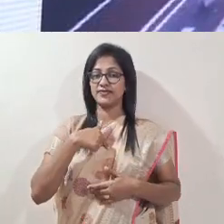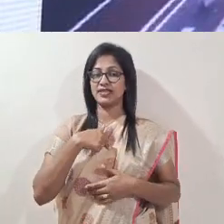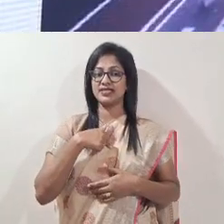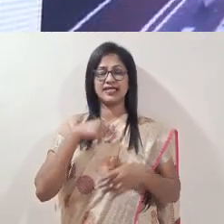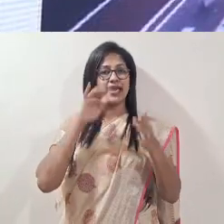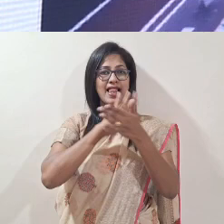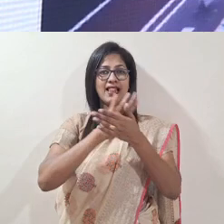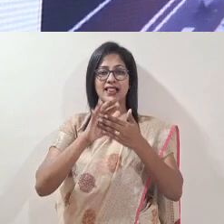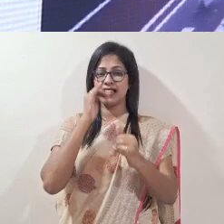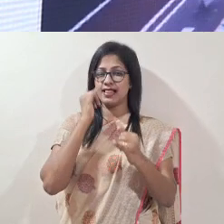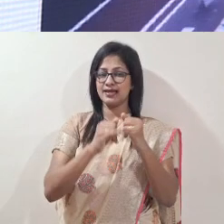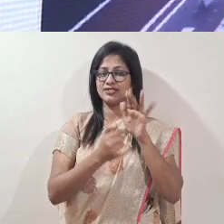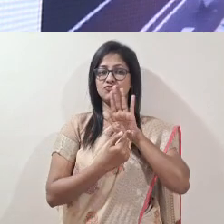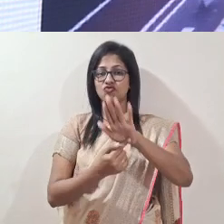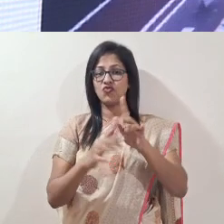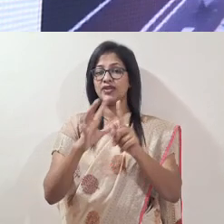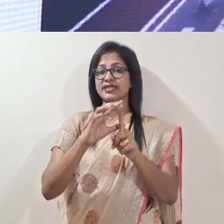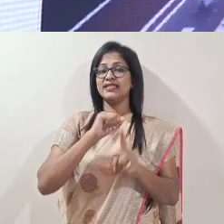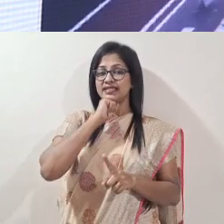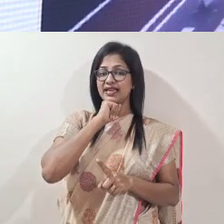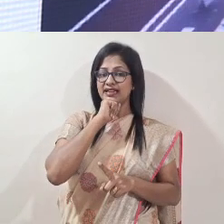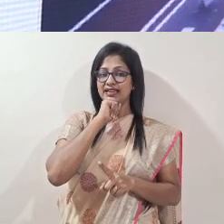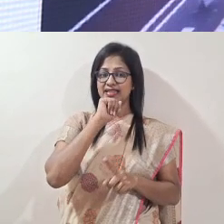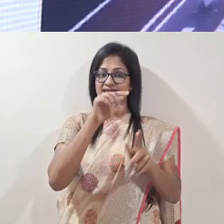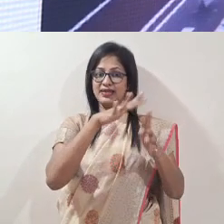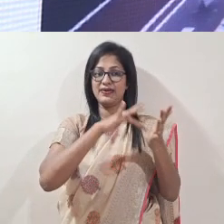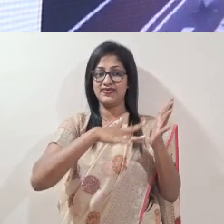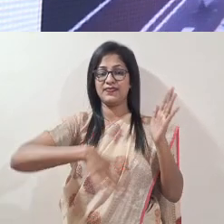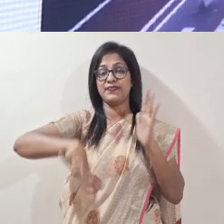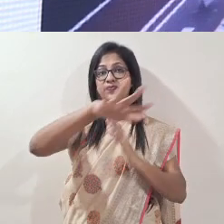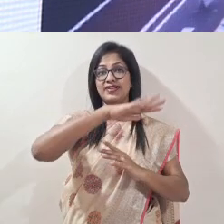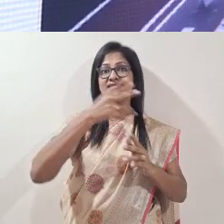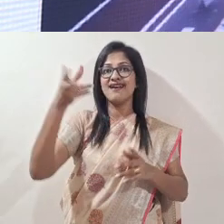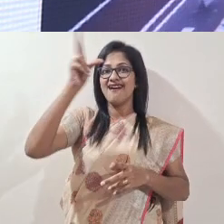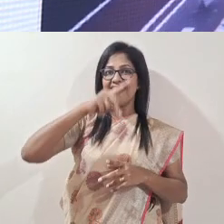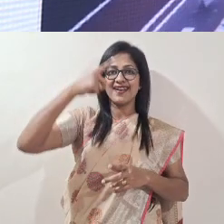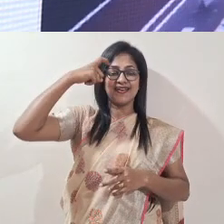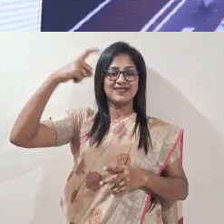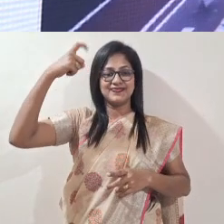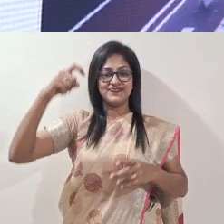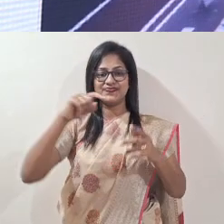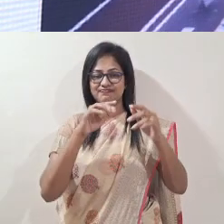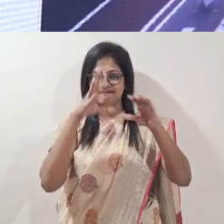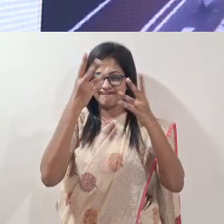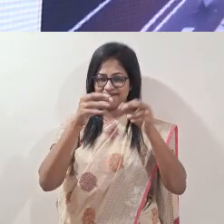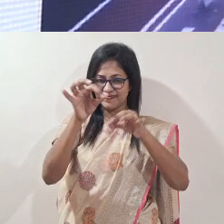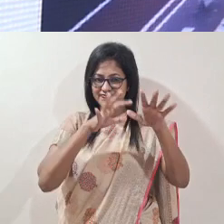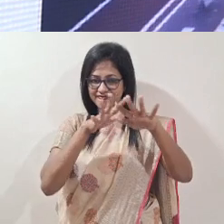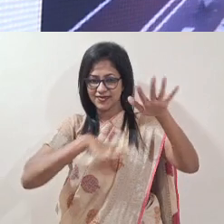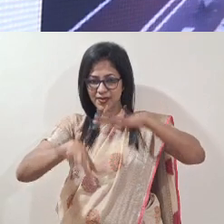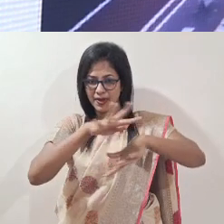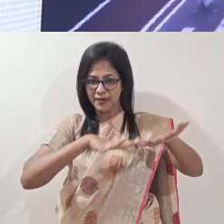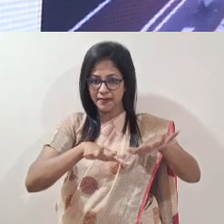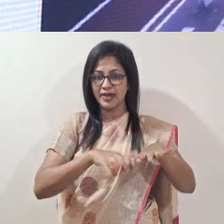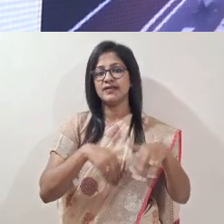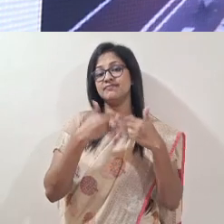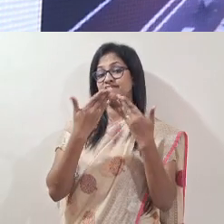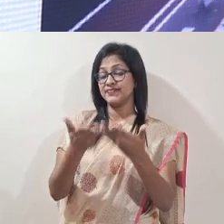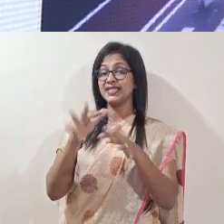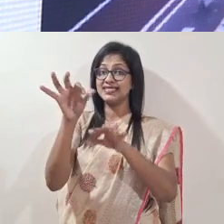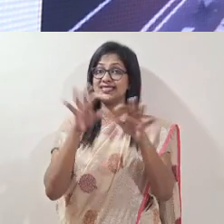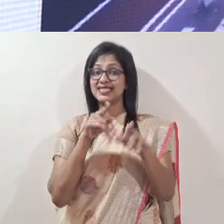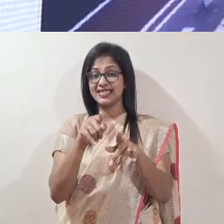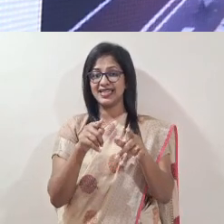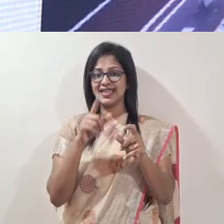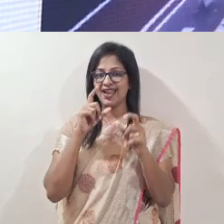So this is a render just for your reference. Delhi as reimagined with the tactical urbanism, and yeah,